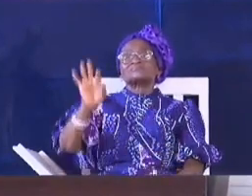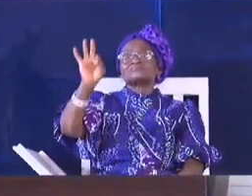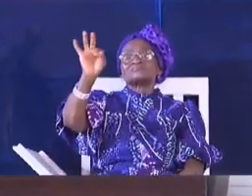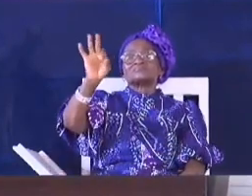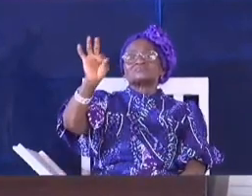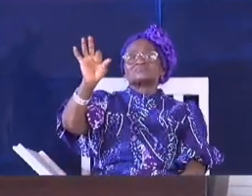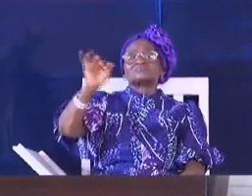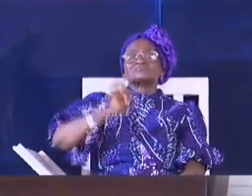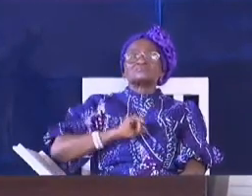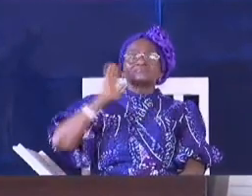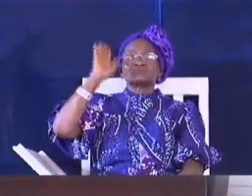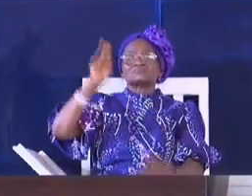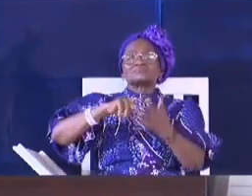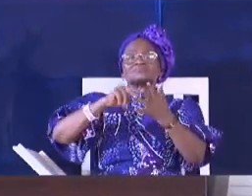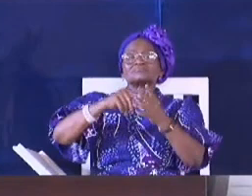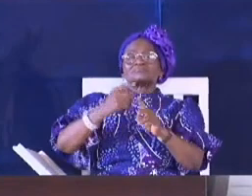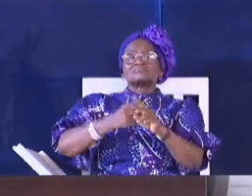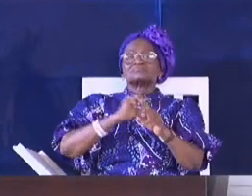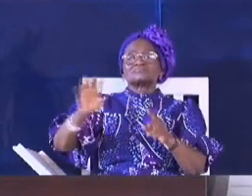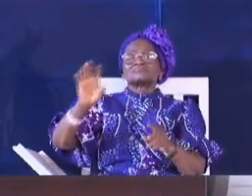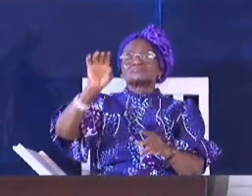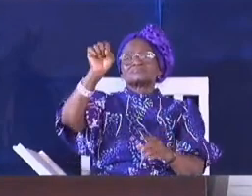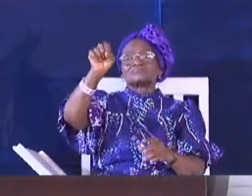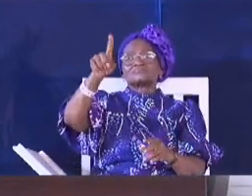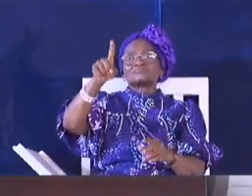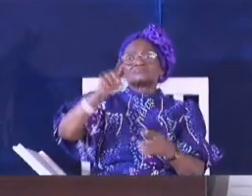19, I'm going to be reading from verse 11.